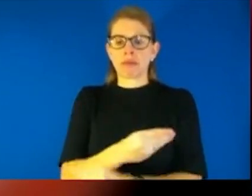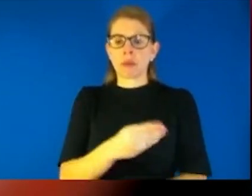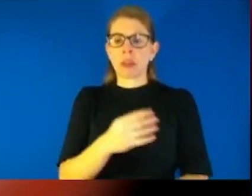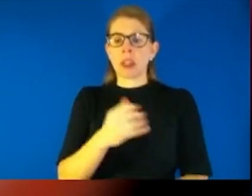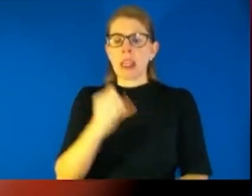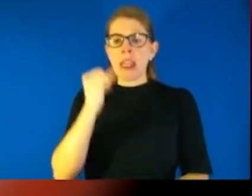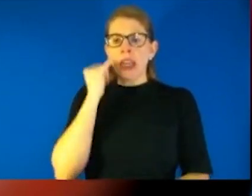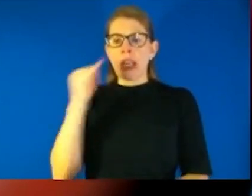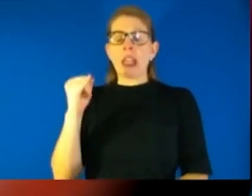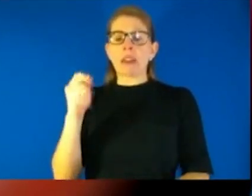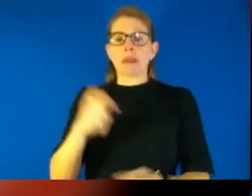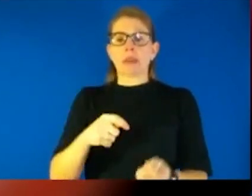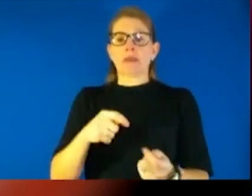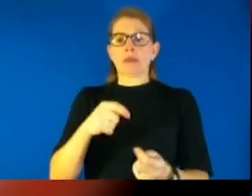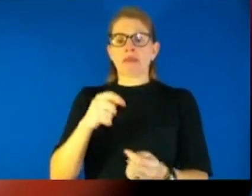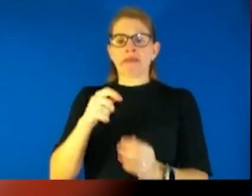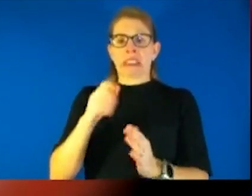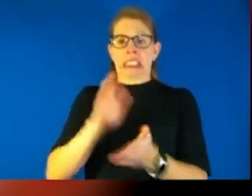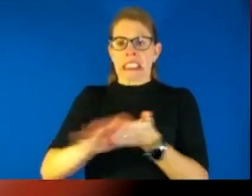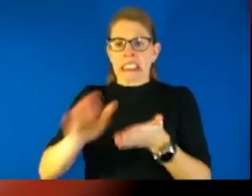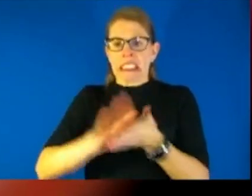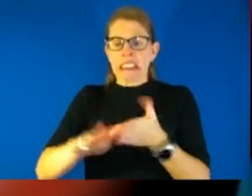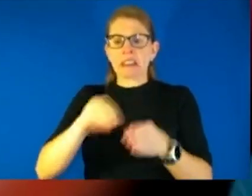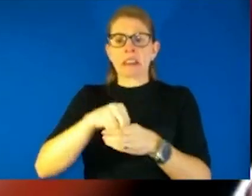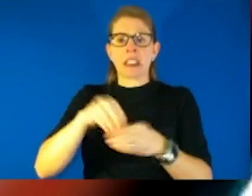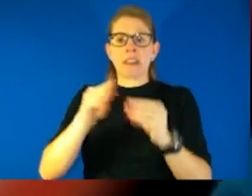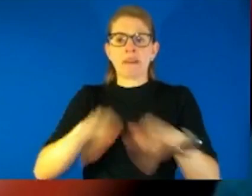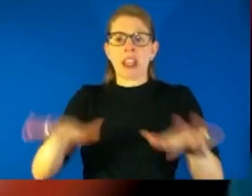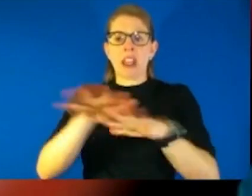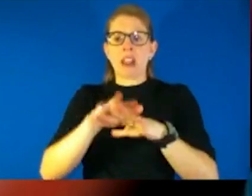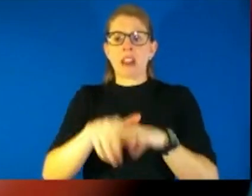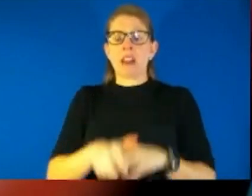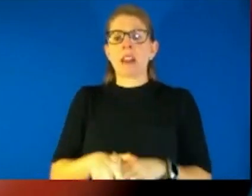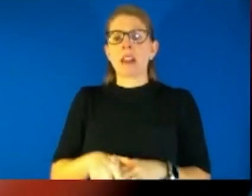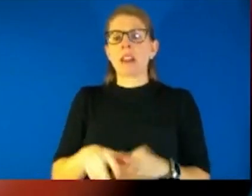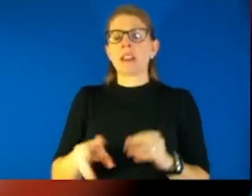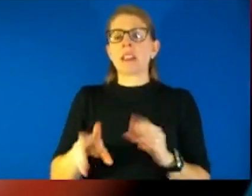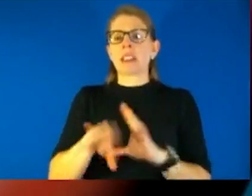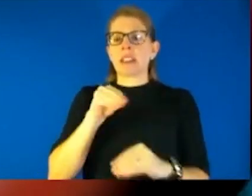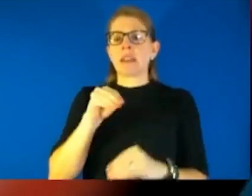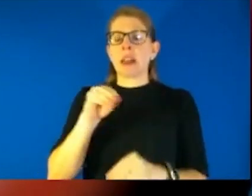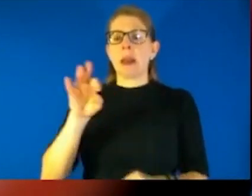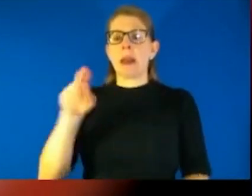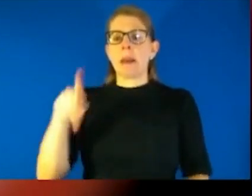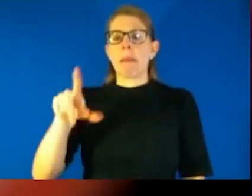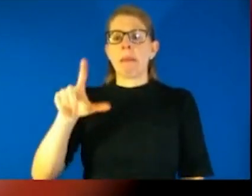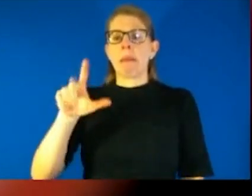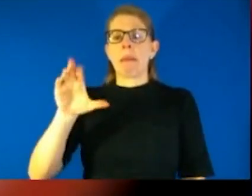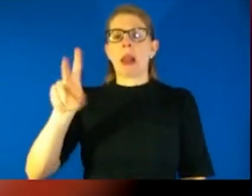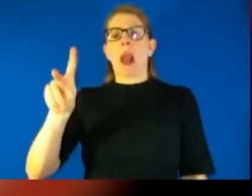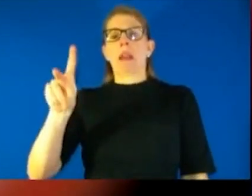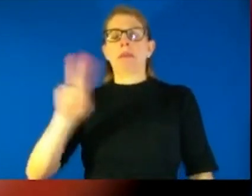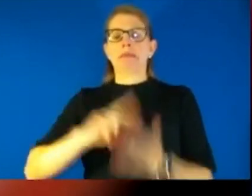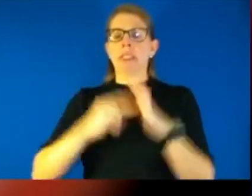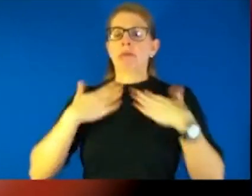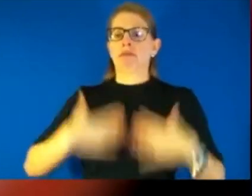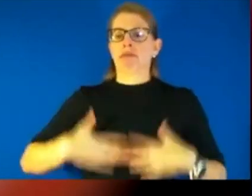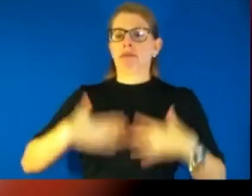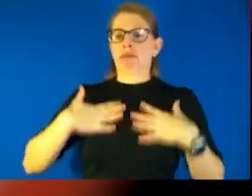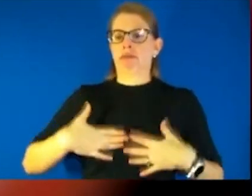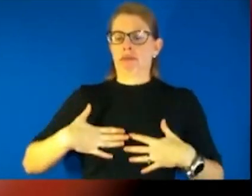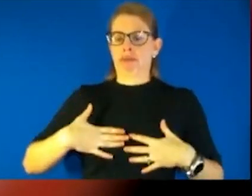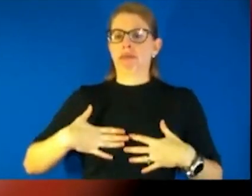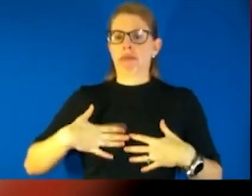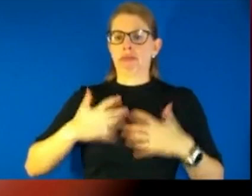field and people take out, say, the plaque, meaning the respiratory tract, and then